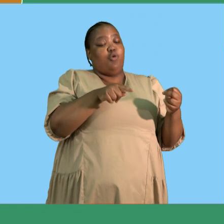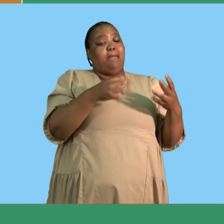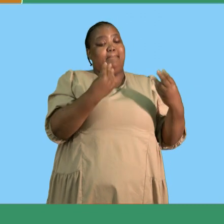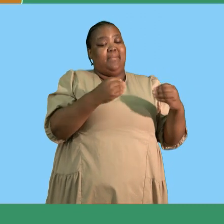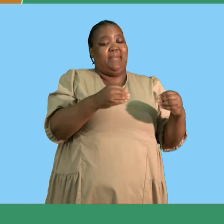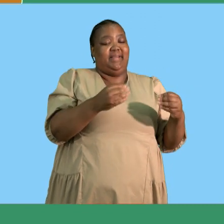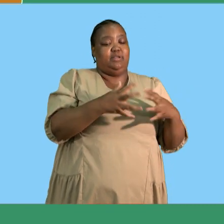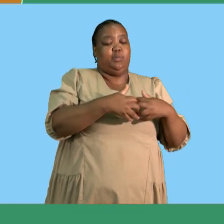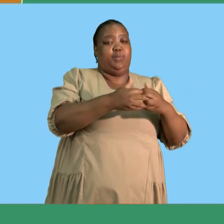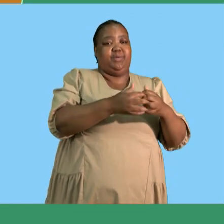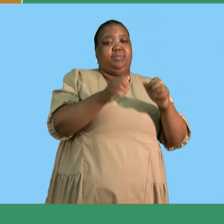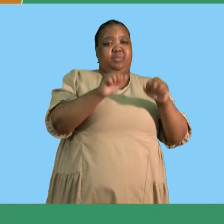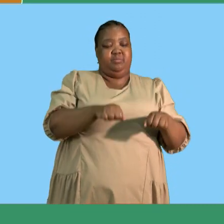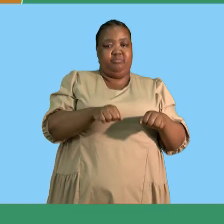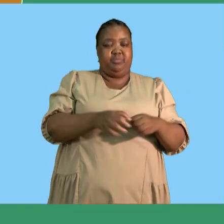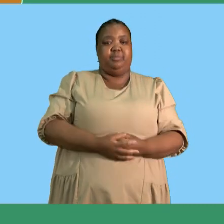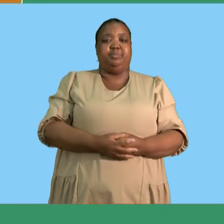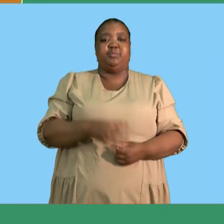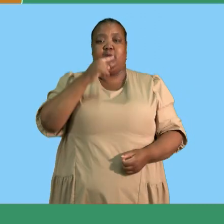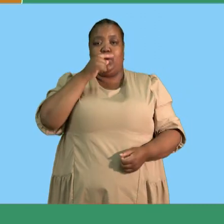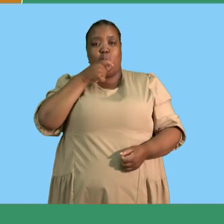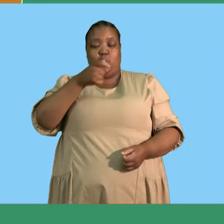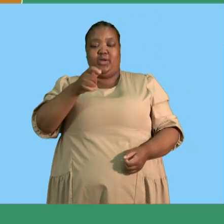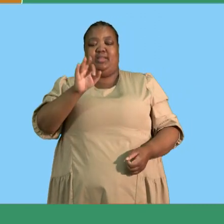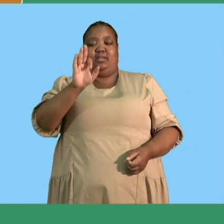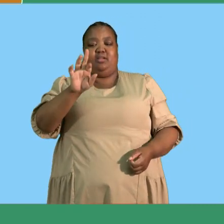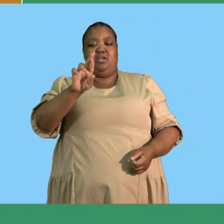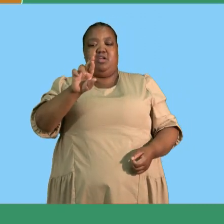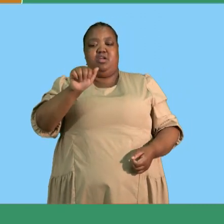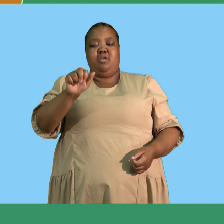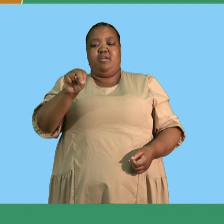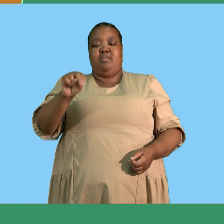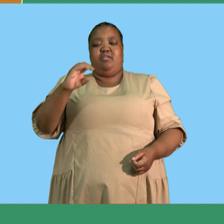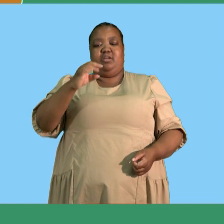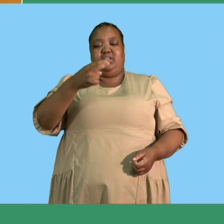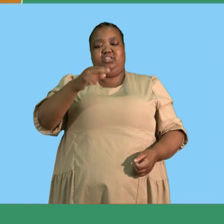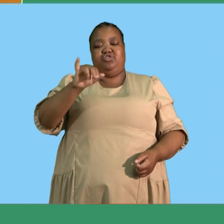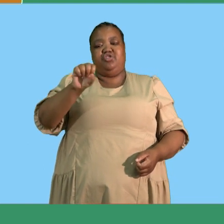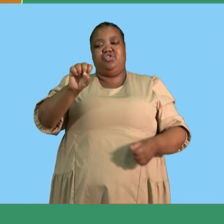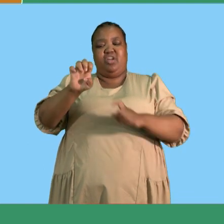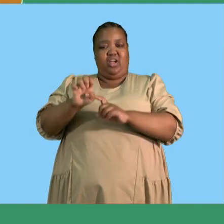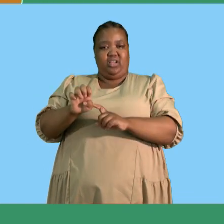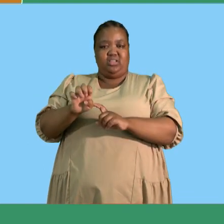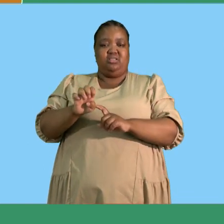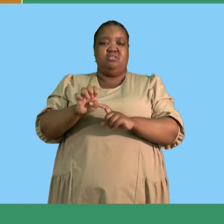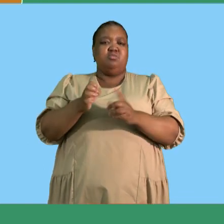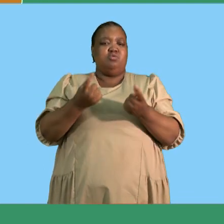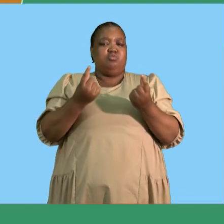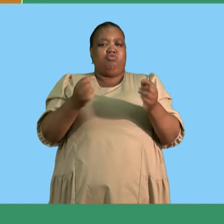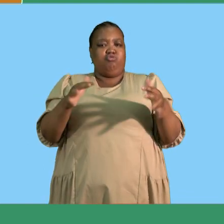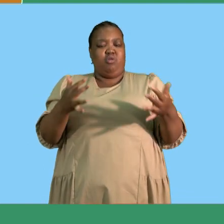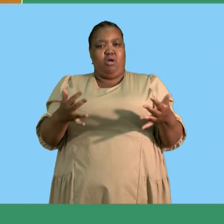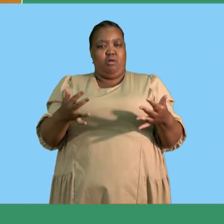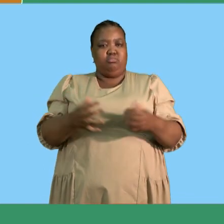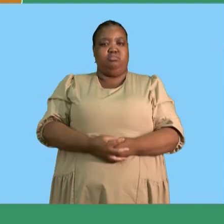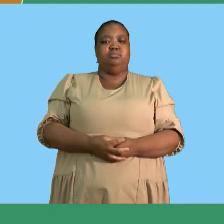to franchising. You must know the meaning of franchising and how it is that we can acquire it.